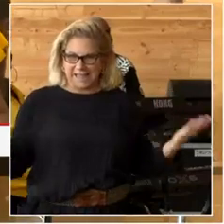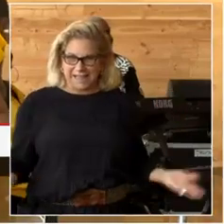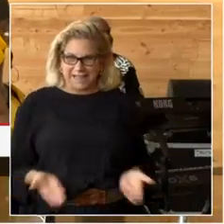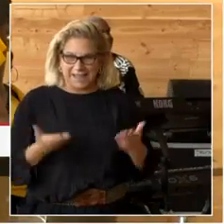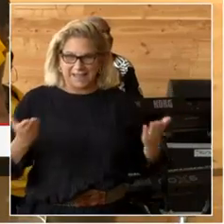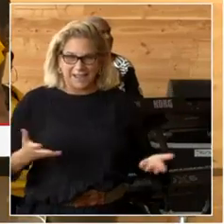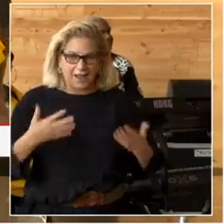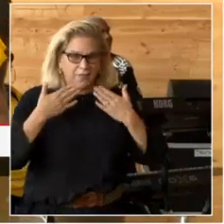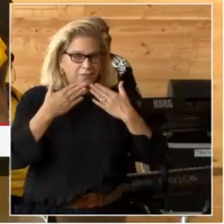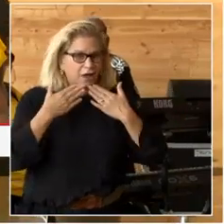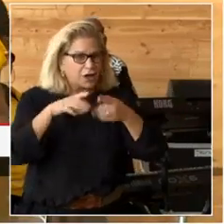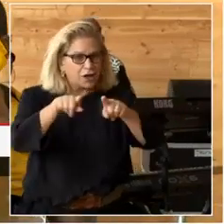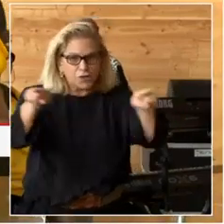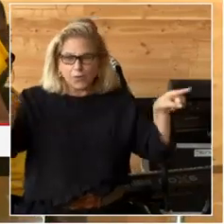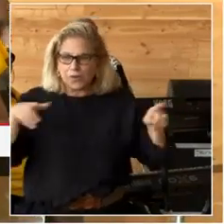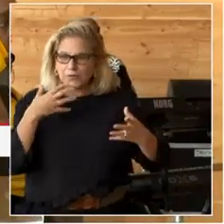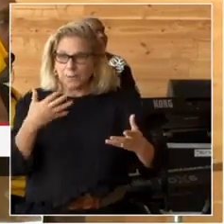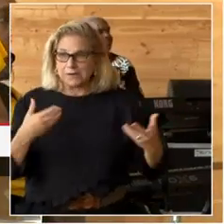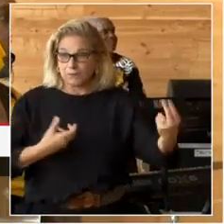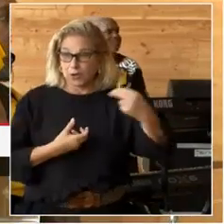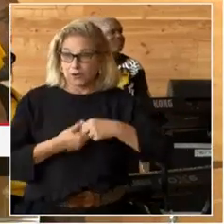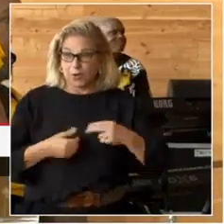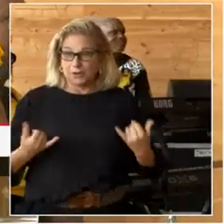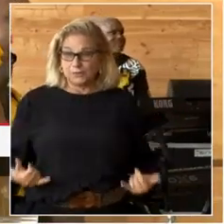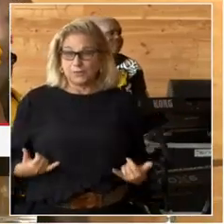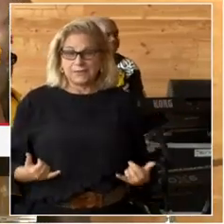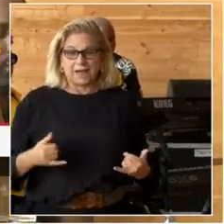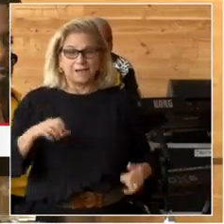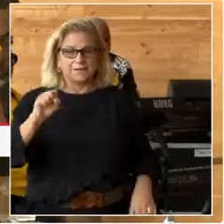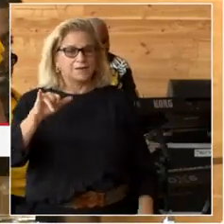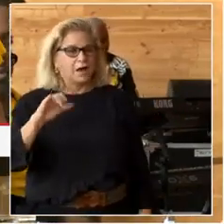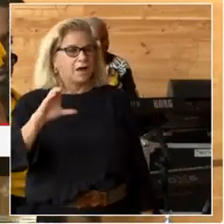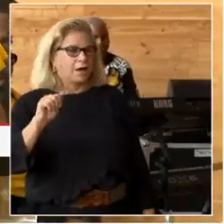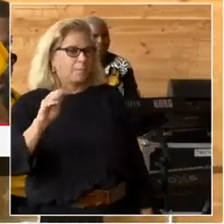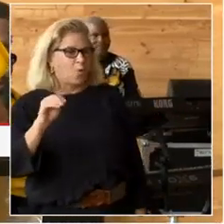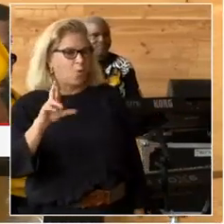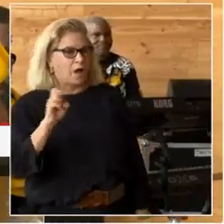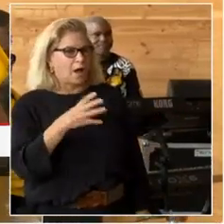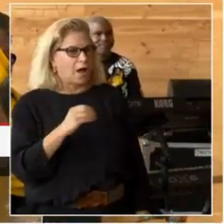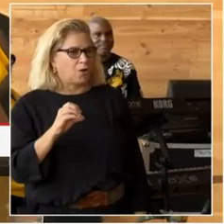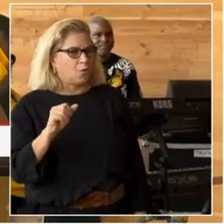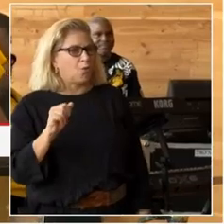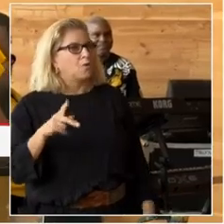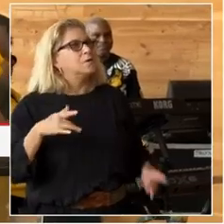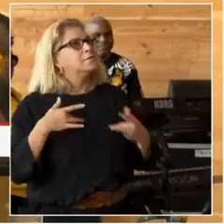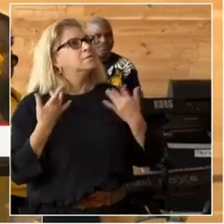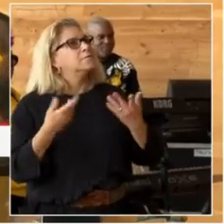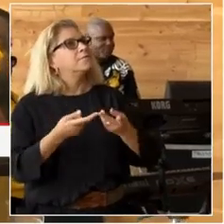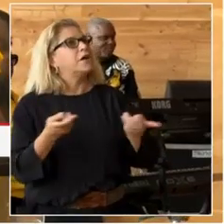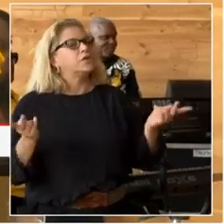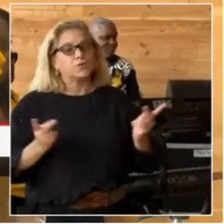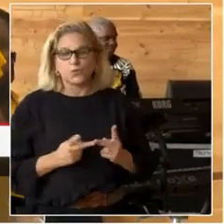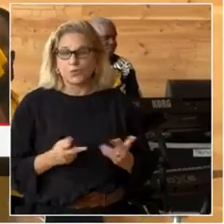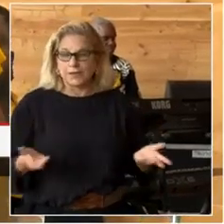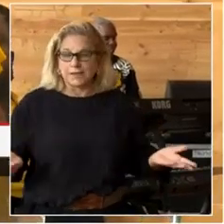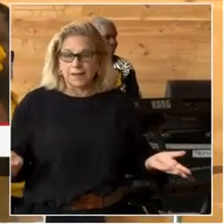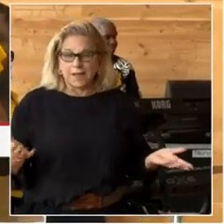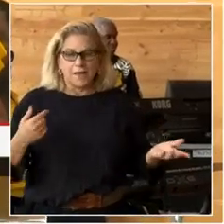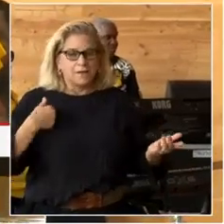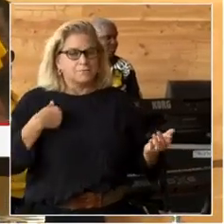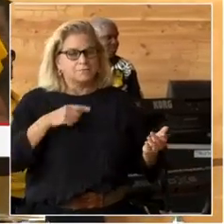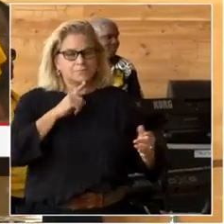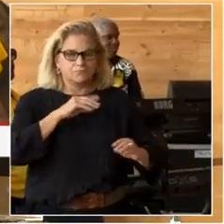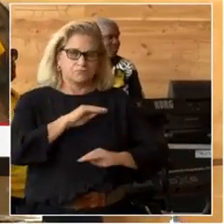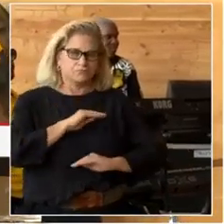Thank you so much for joining us today at Sycamore and Oak for this celebration. On behalf of Mayor Bowser, I'm also grateful that you joined in that